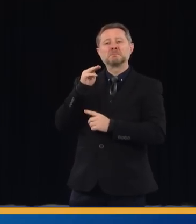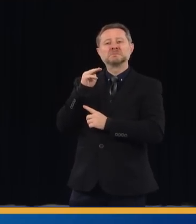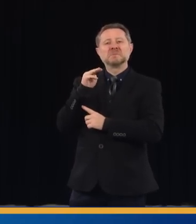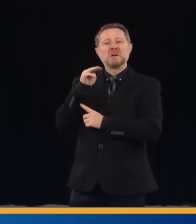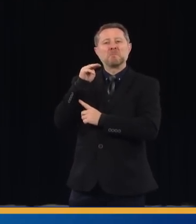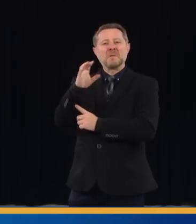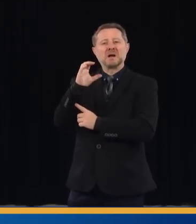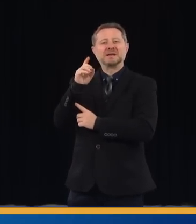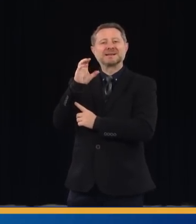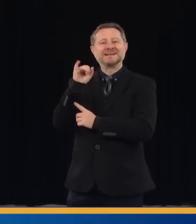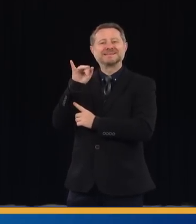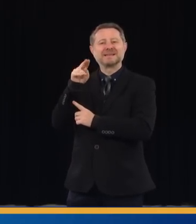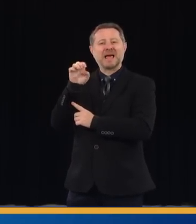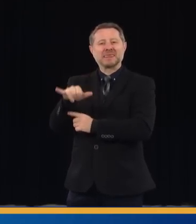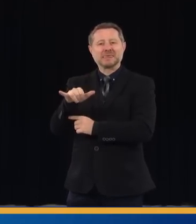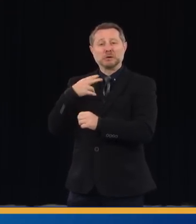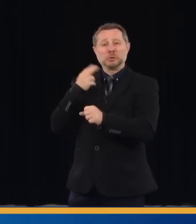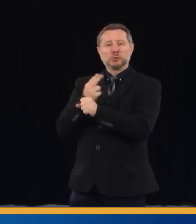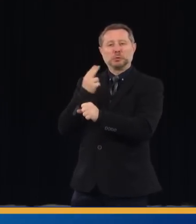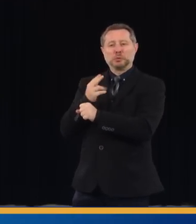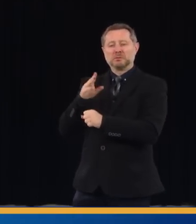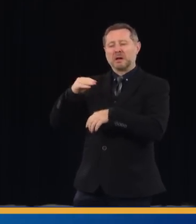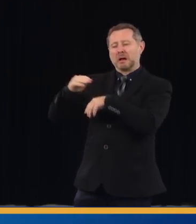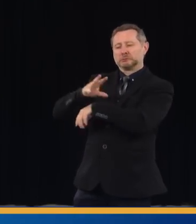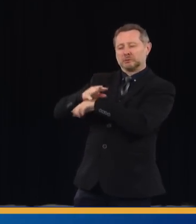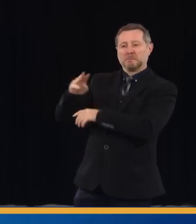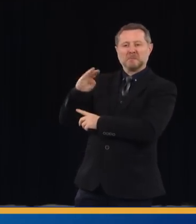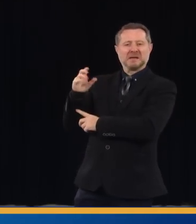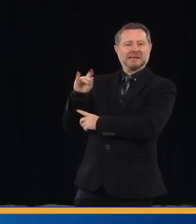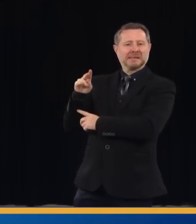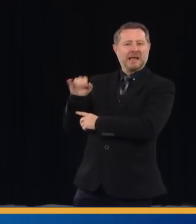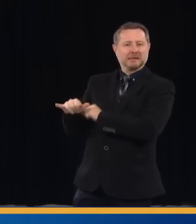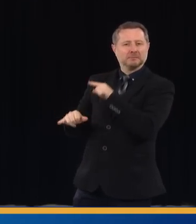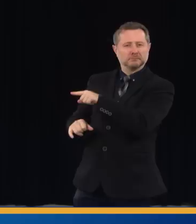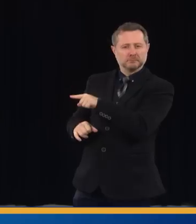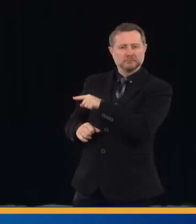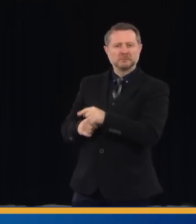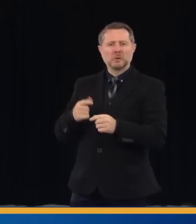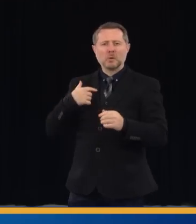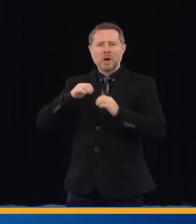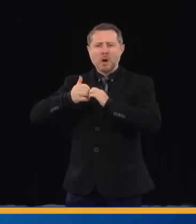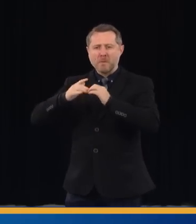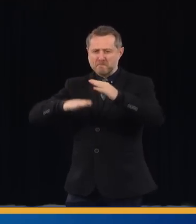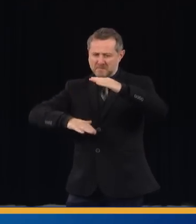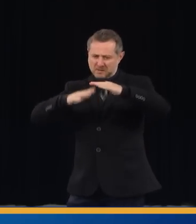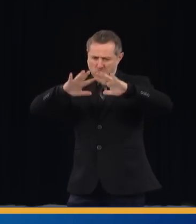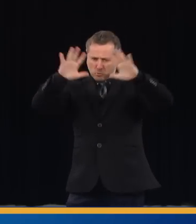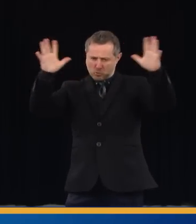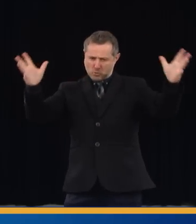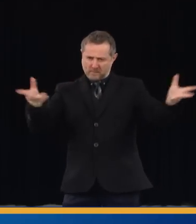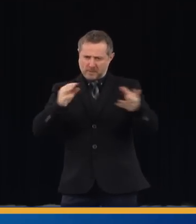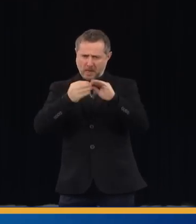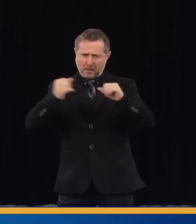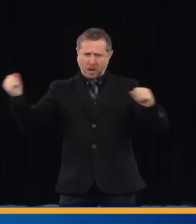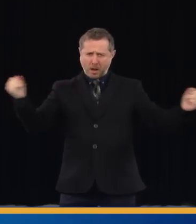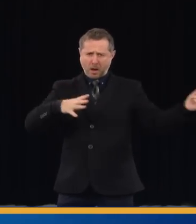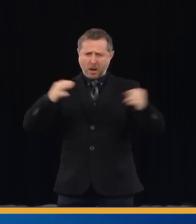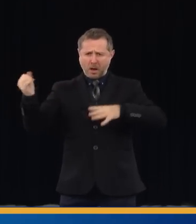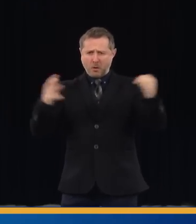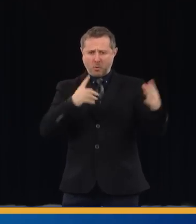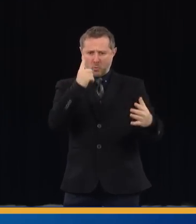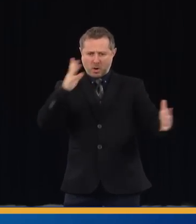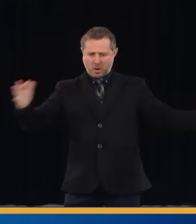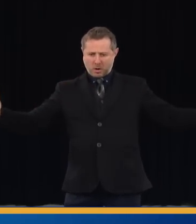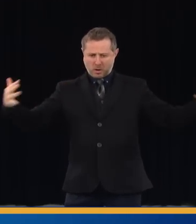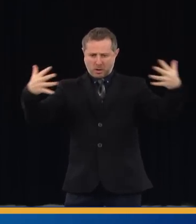purpose, to basically look at all the models and come up with a composite model. And if people wonder,